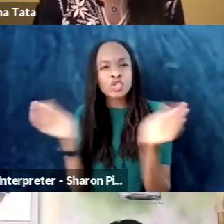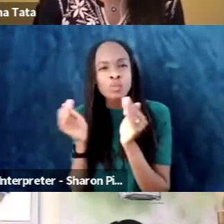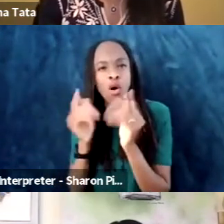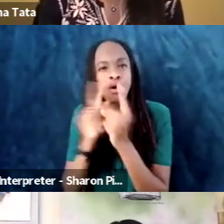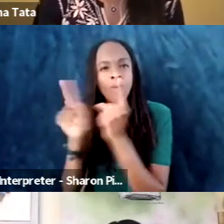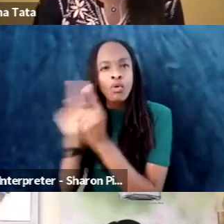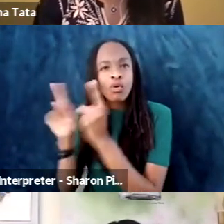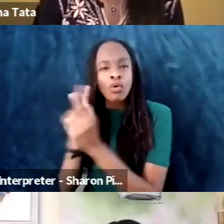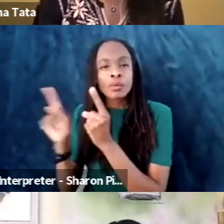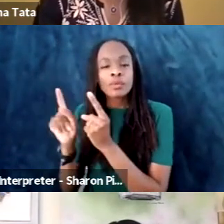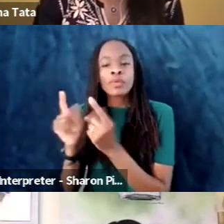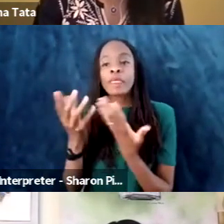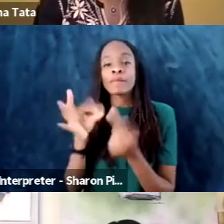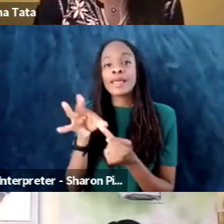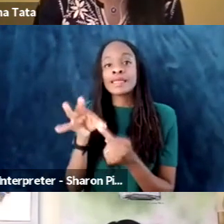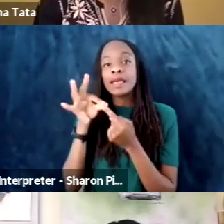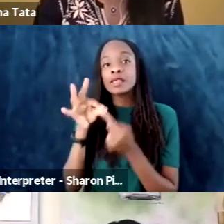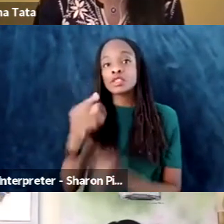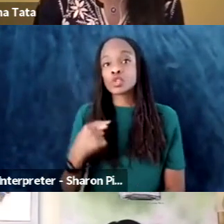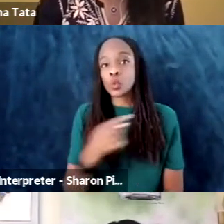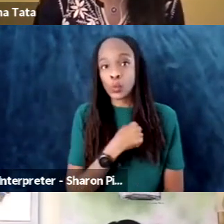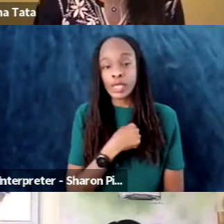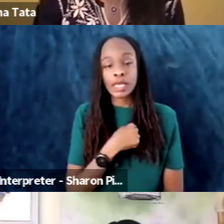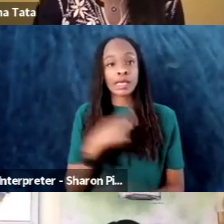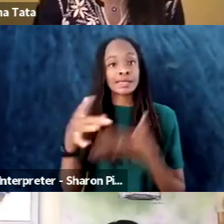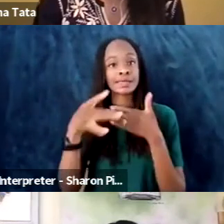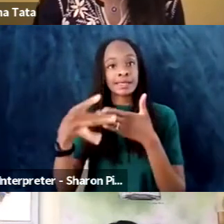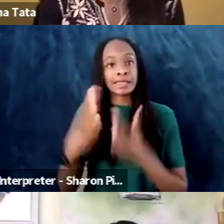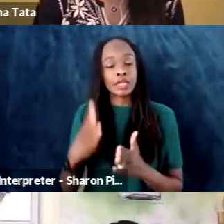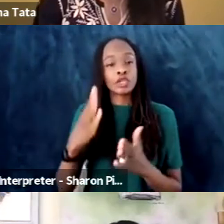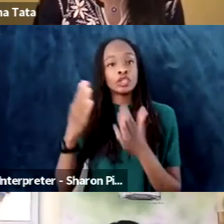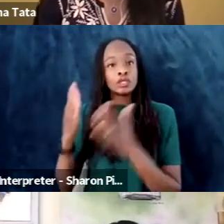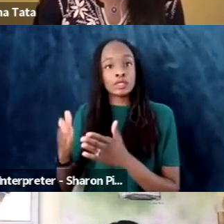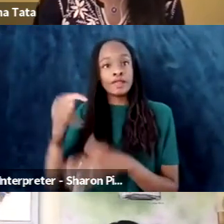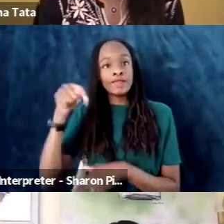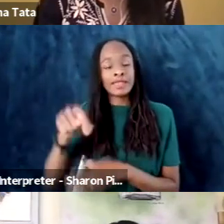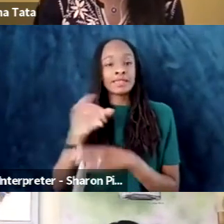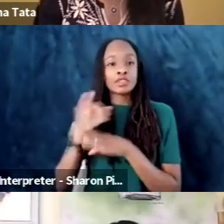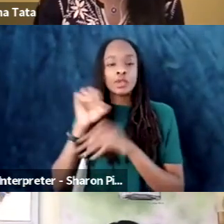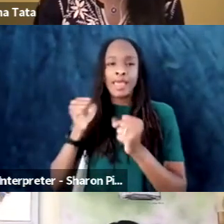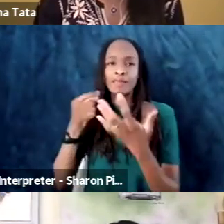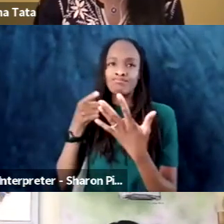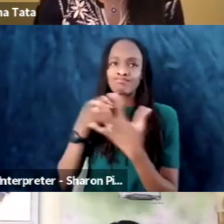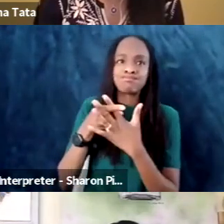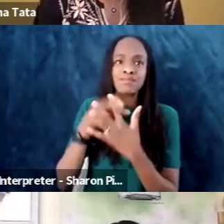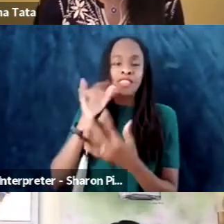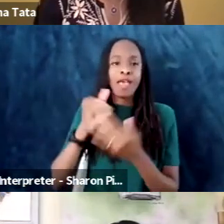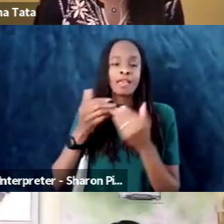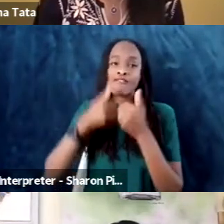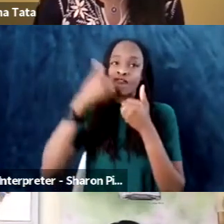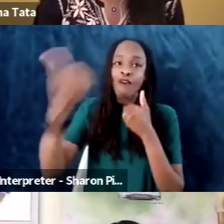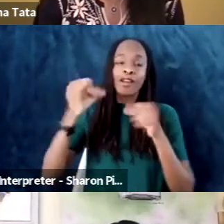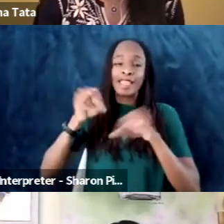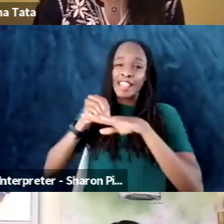And unless we as leaders of this industry can penetrate that far and influence that